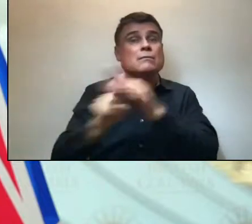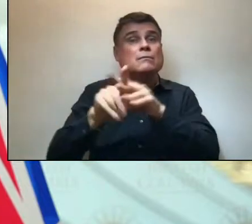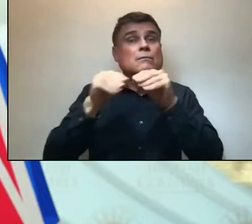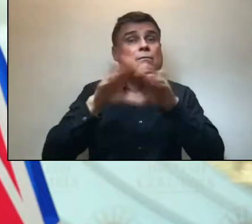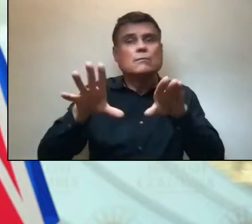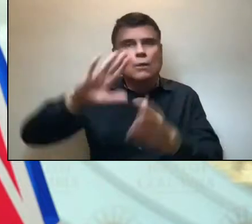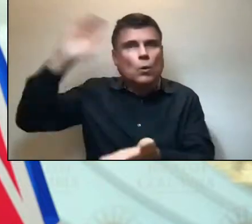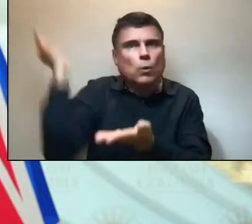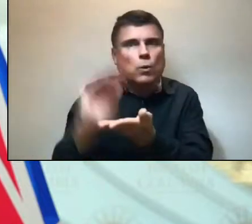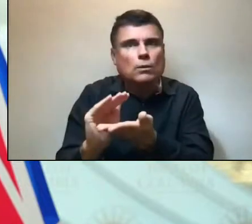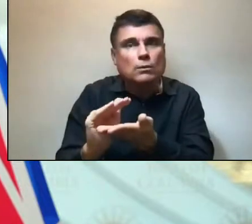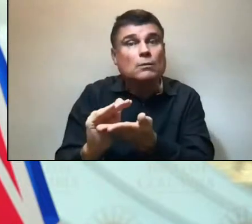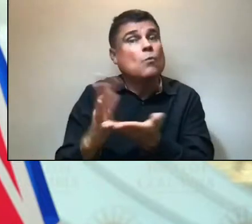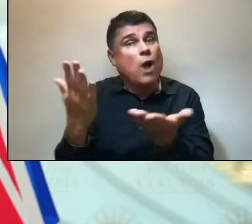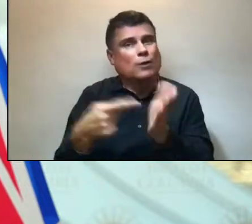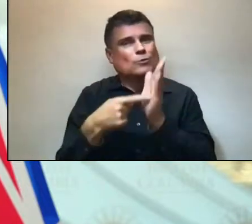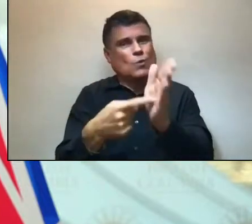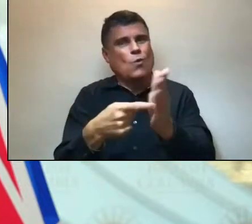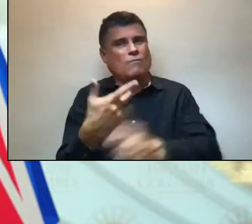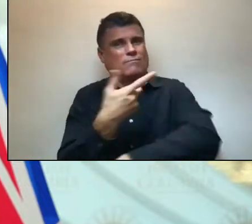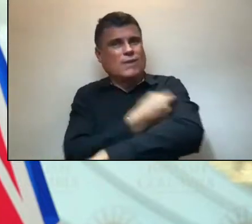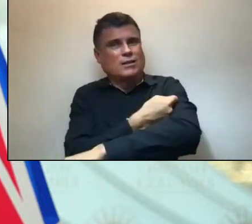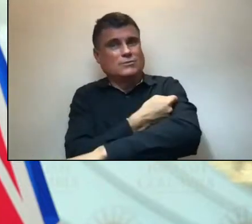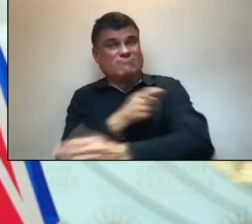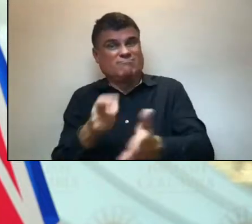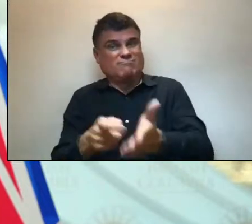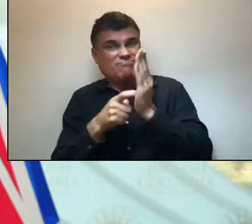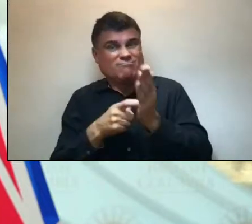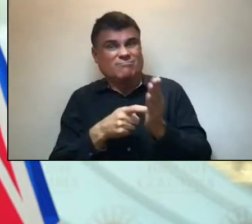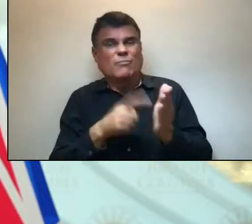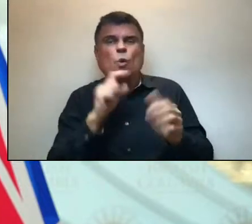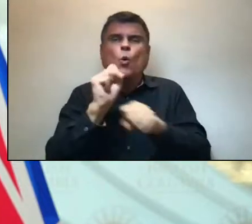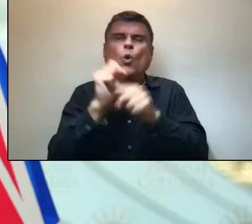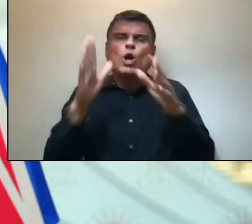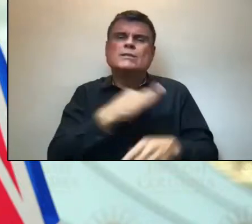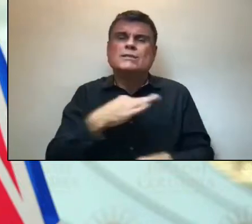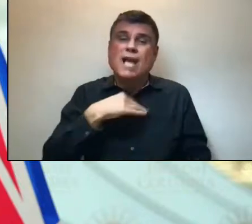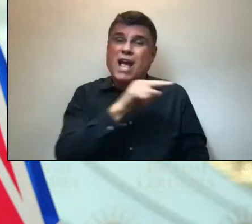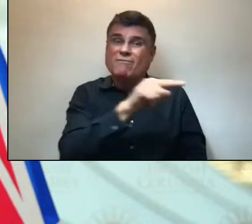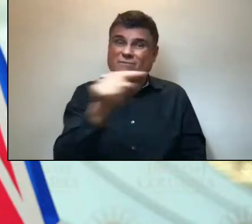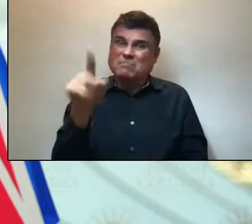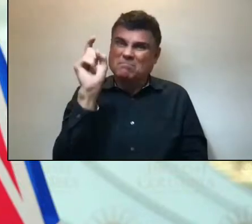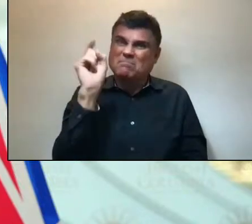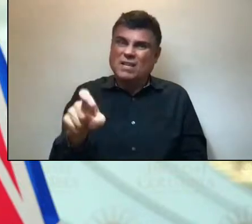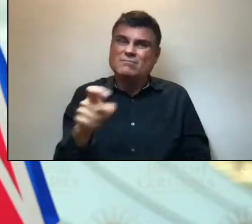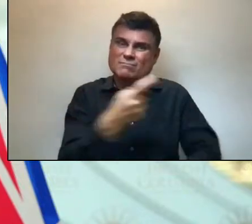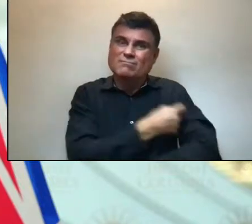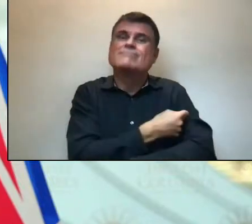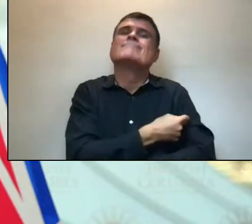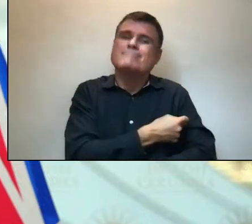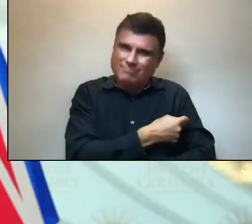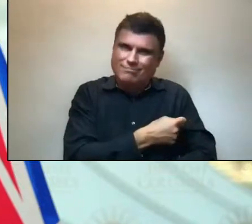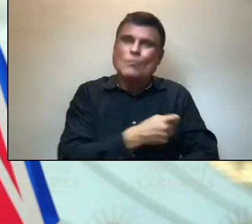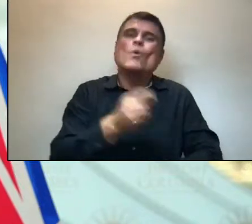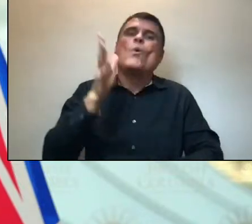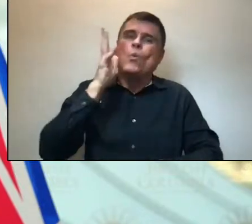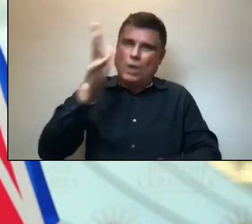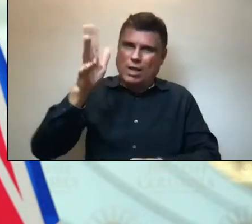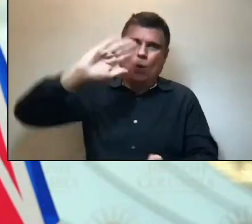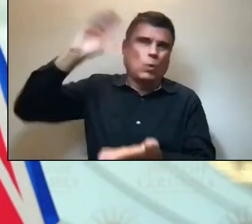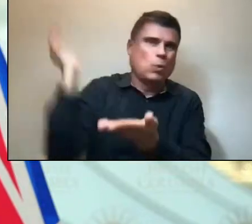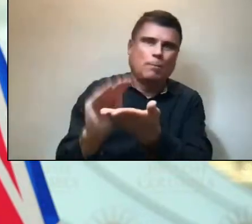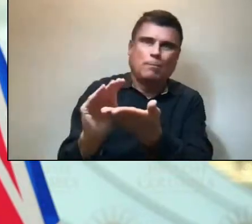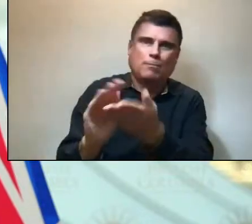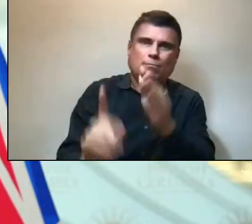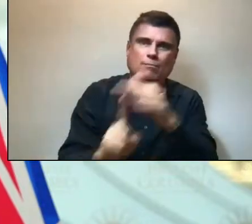mandate, and I'm going to get to the numbers of healthcare workers who have been vaccinated in a moment, but that number is 99%